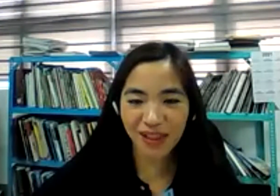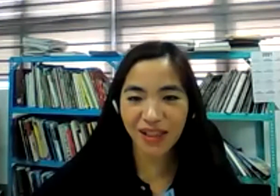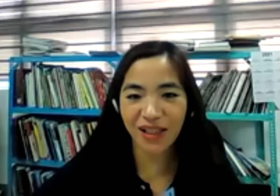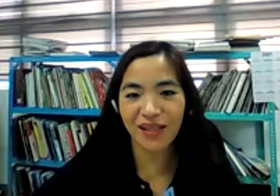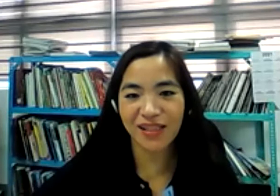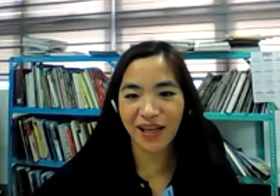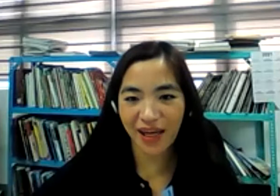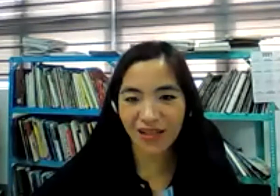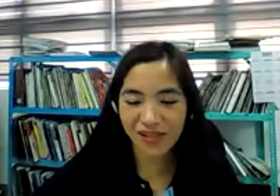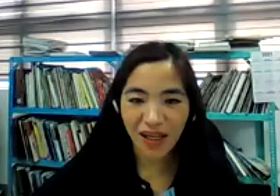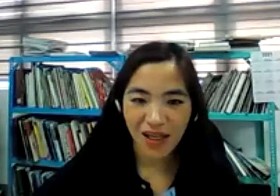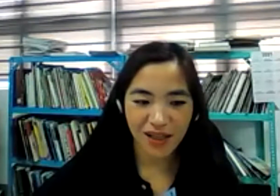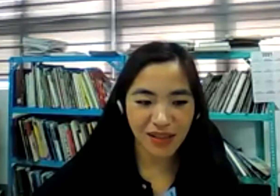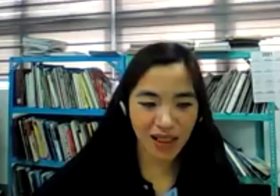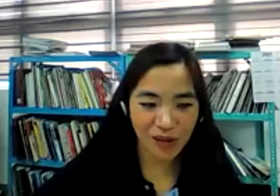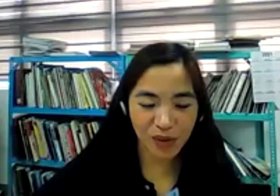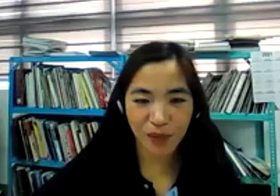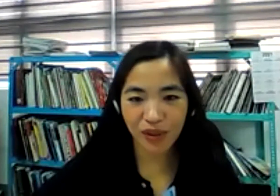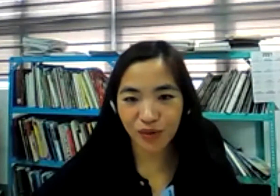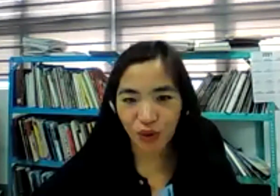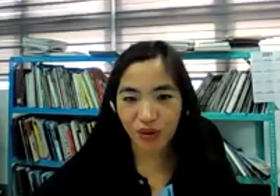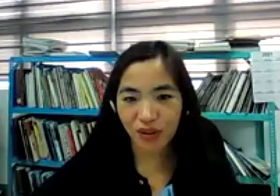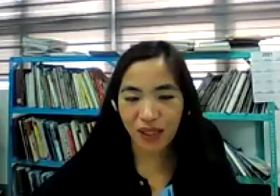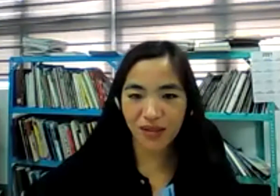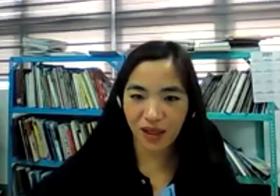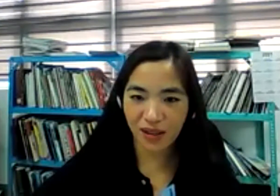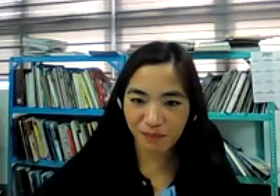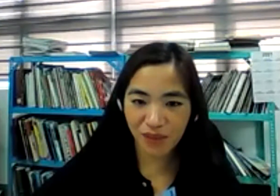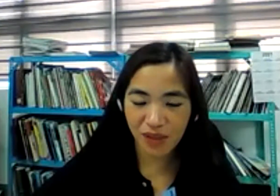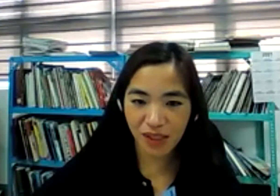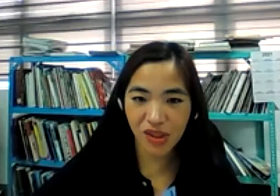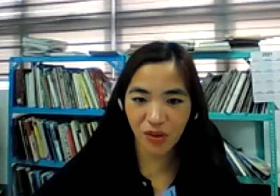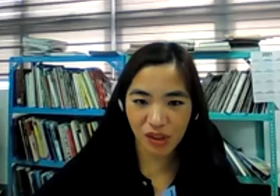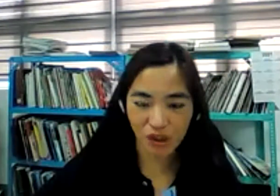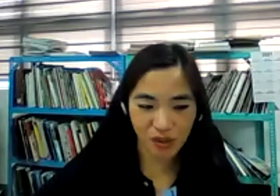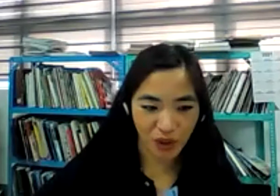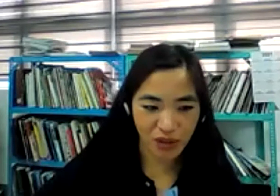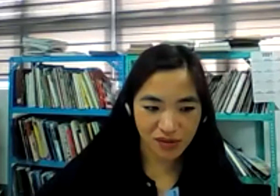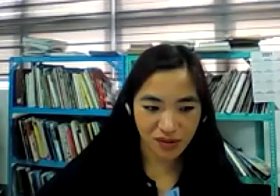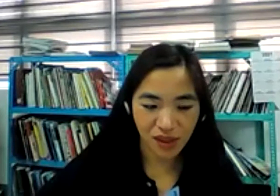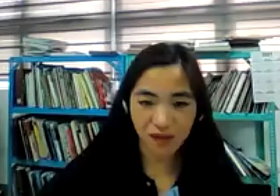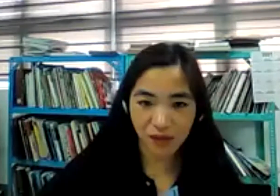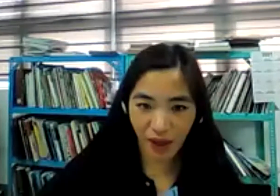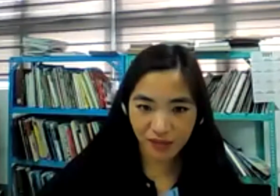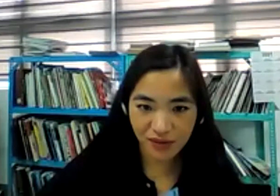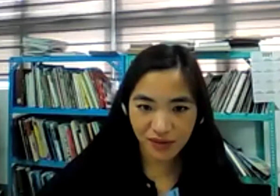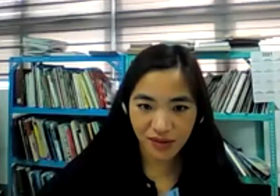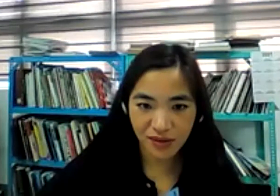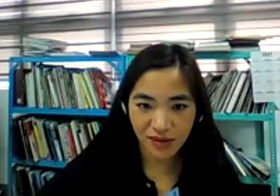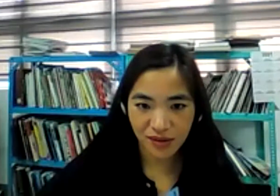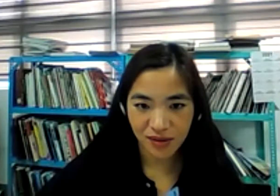na naka-raise ng hands, na-allow na po kayo to talk. You can raise your questions po if you have.